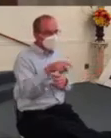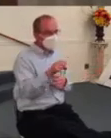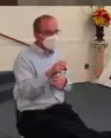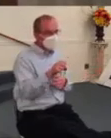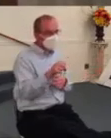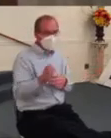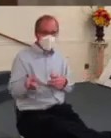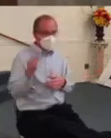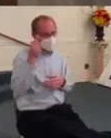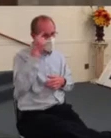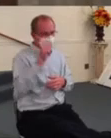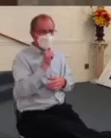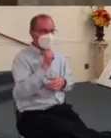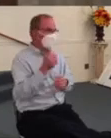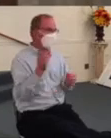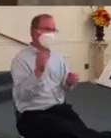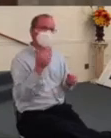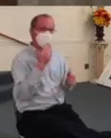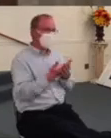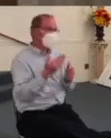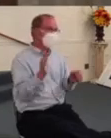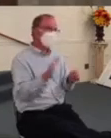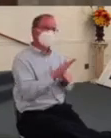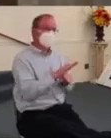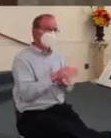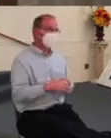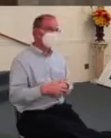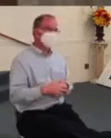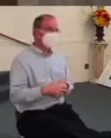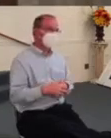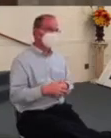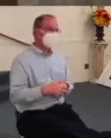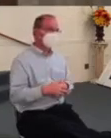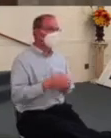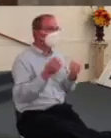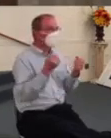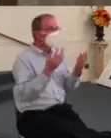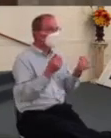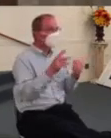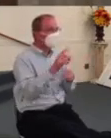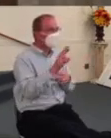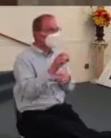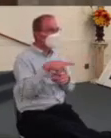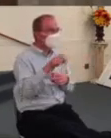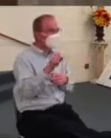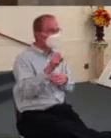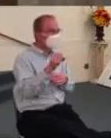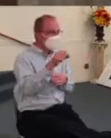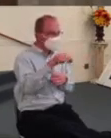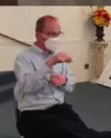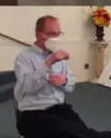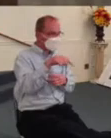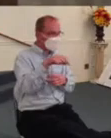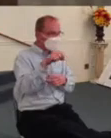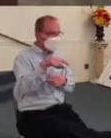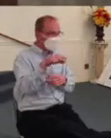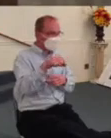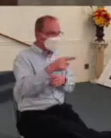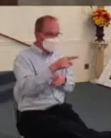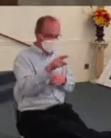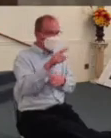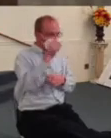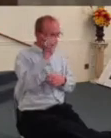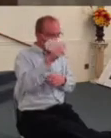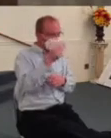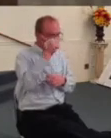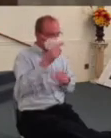How many drops does it take to have strong Christianity in your life? A couple of